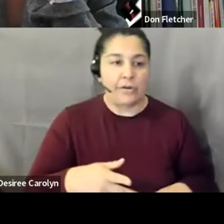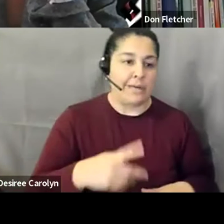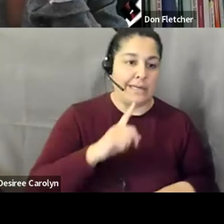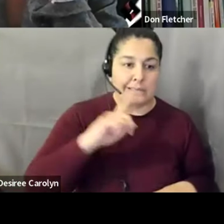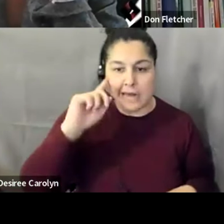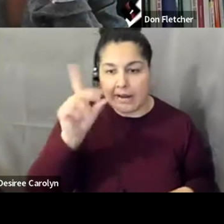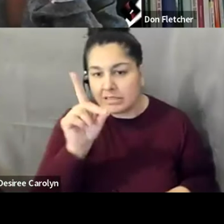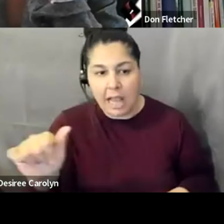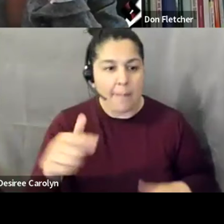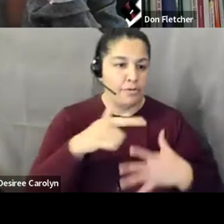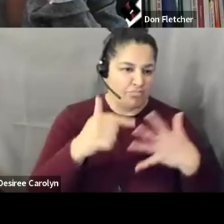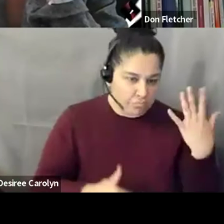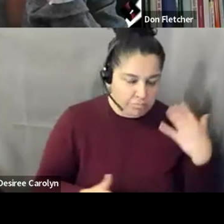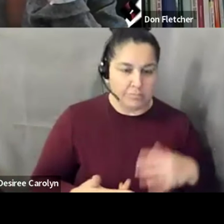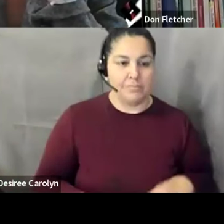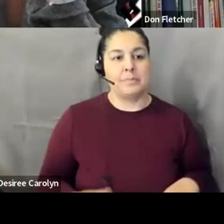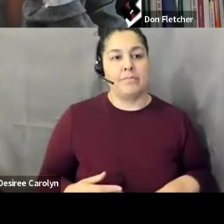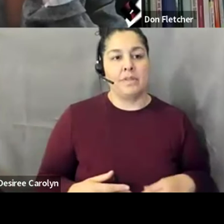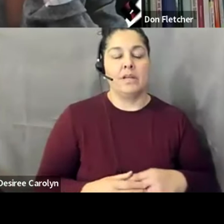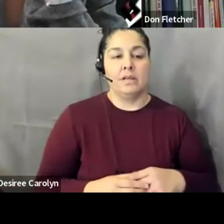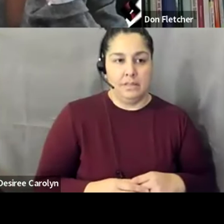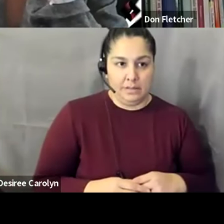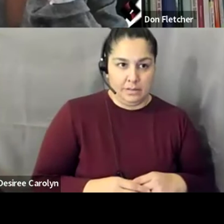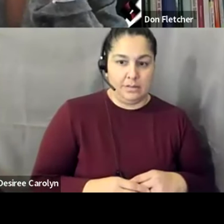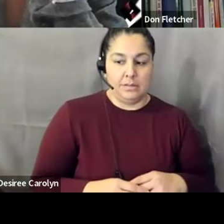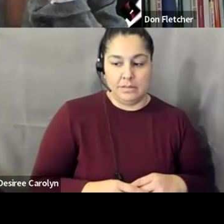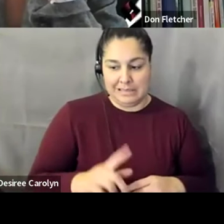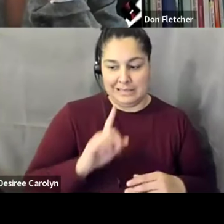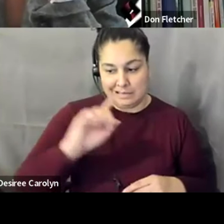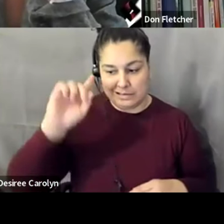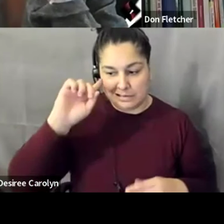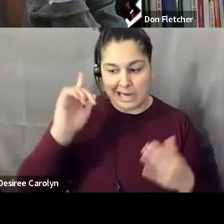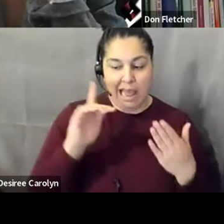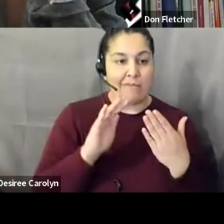HLAA and DCAD, DC Association of the Deaf Community,